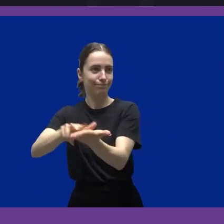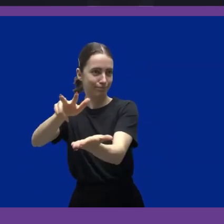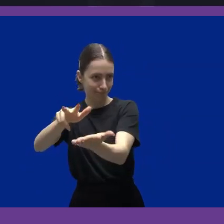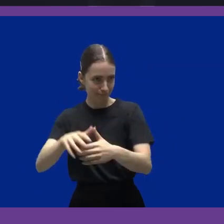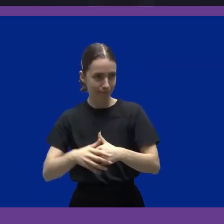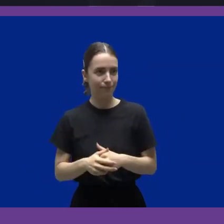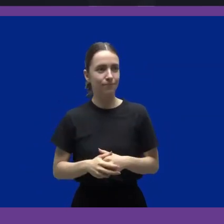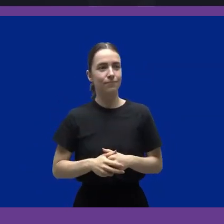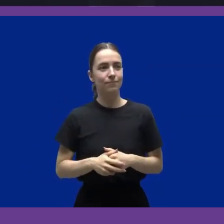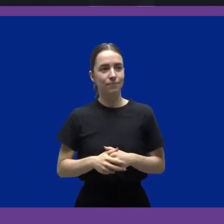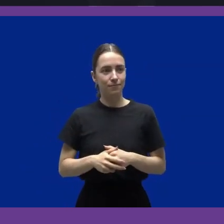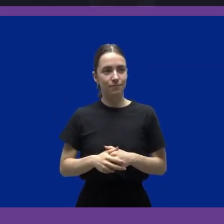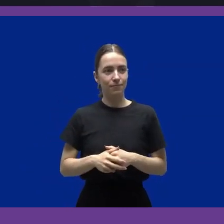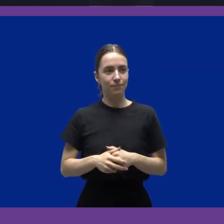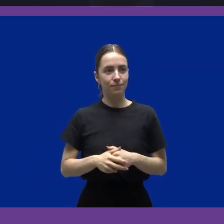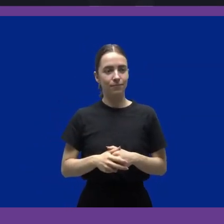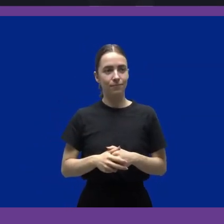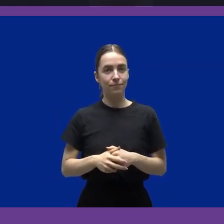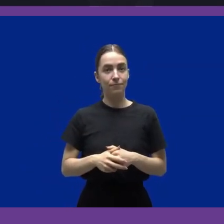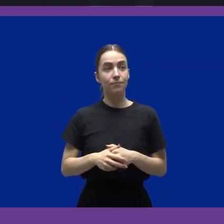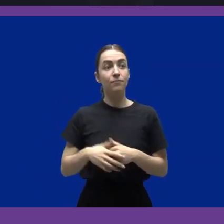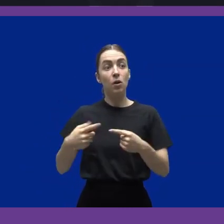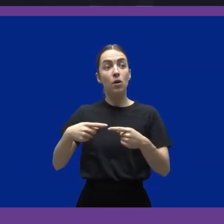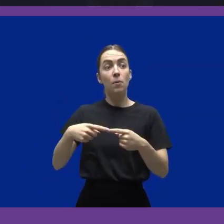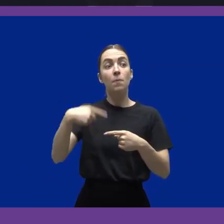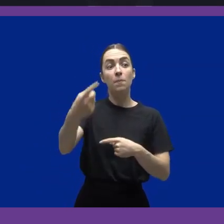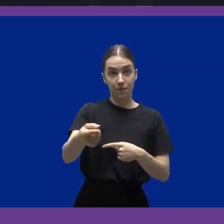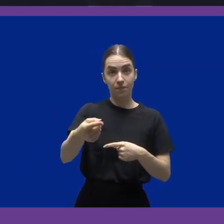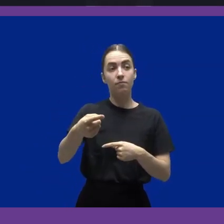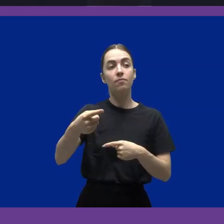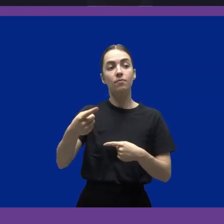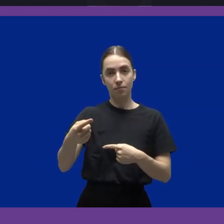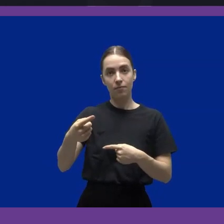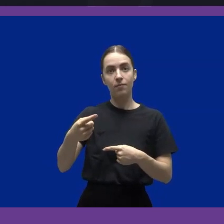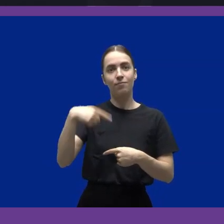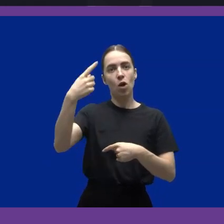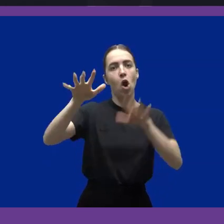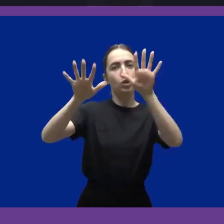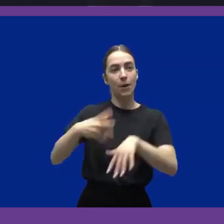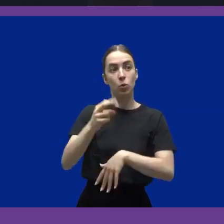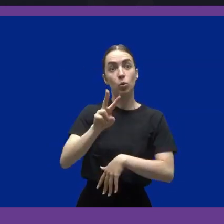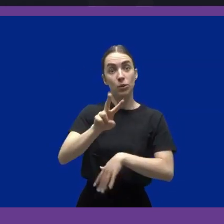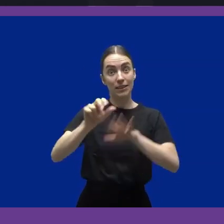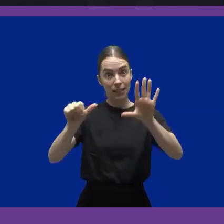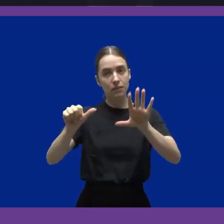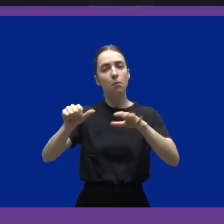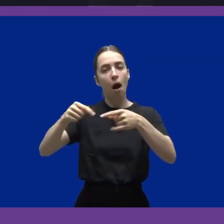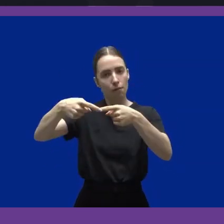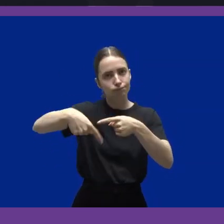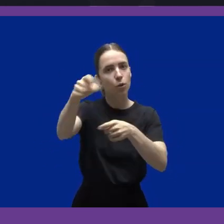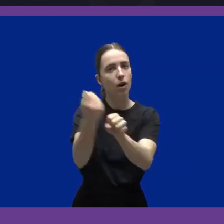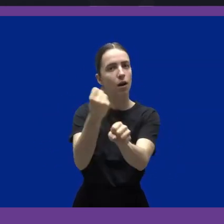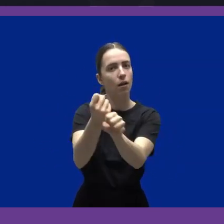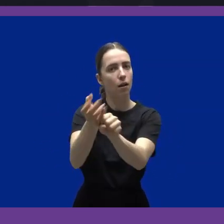January 2026, which means that if there's no national technical comment,